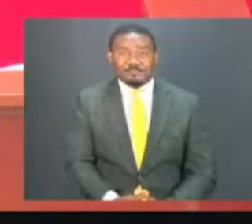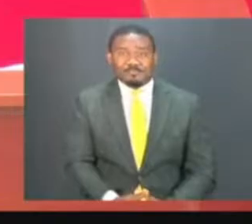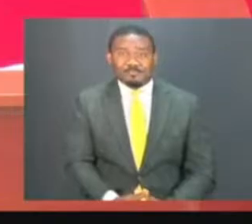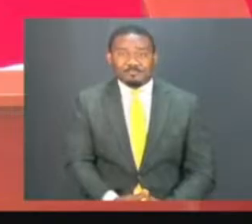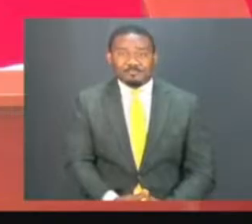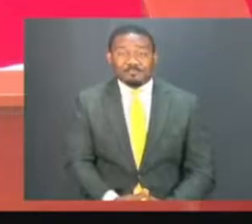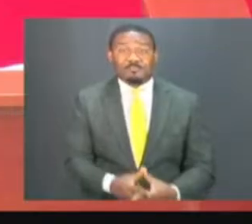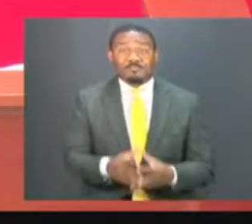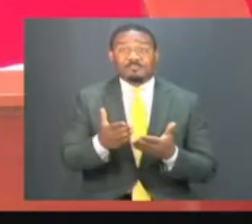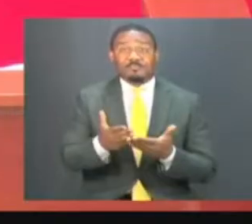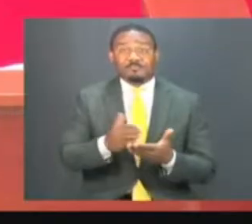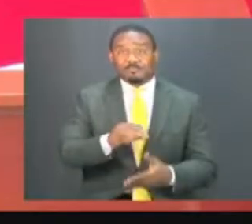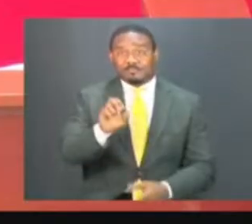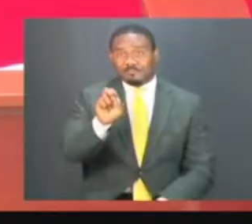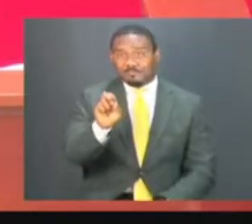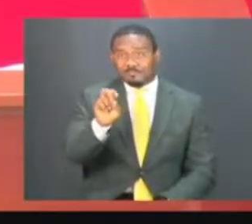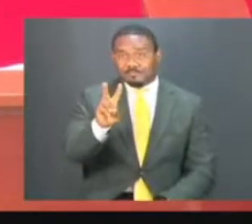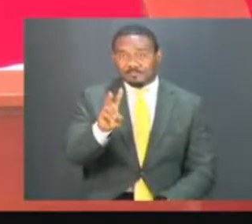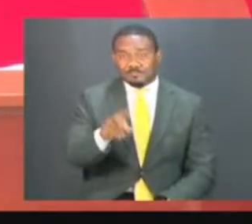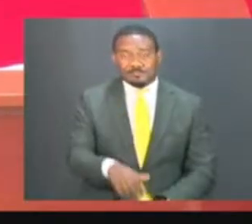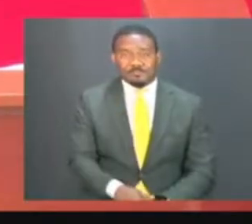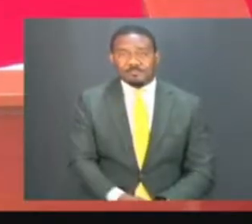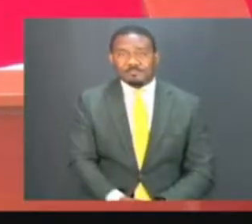Page 12.